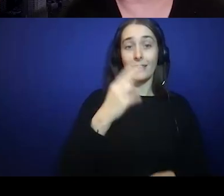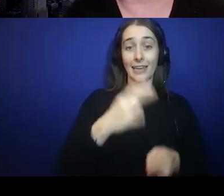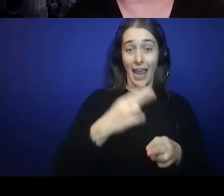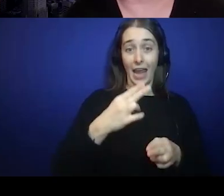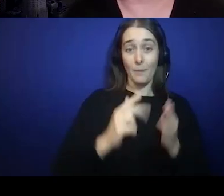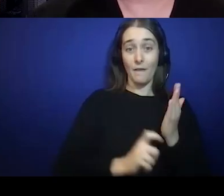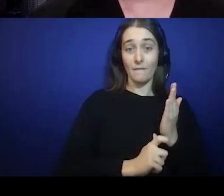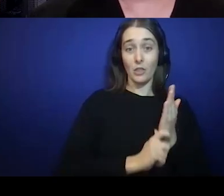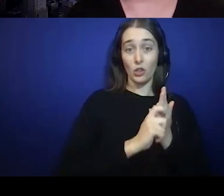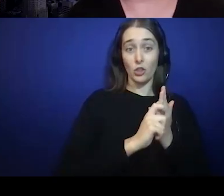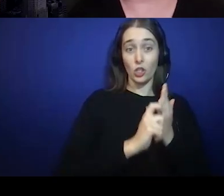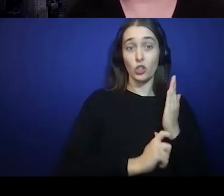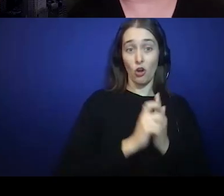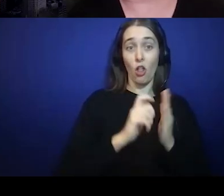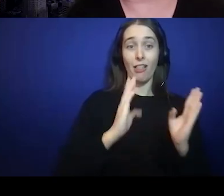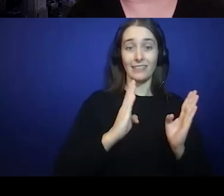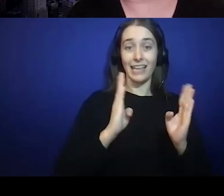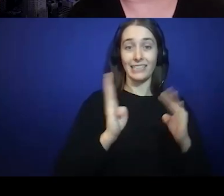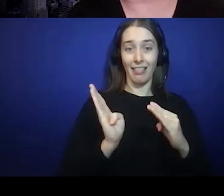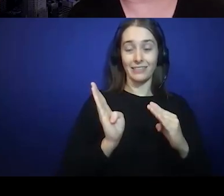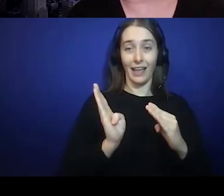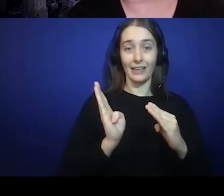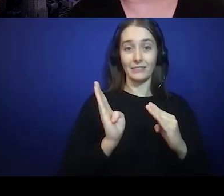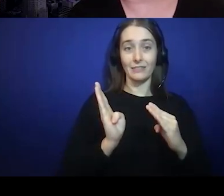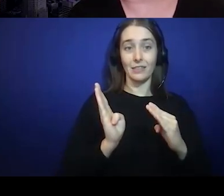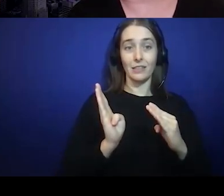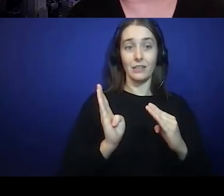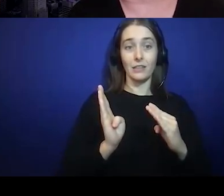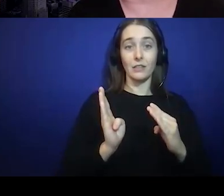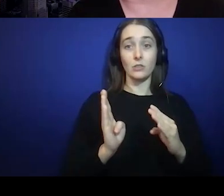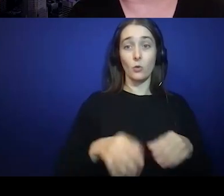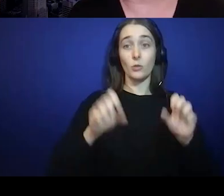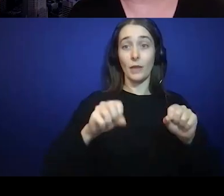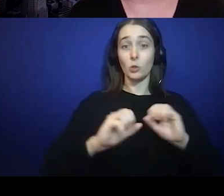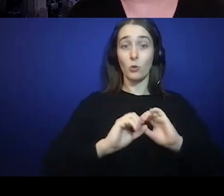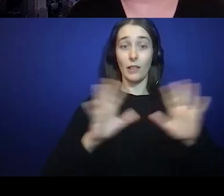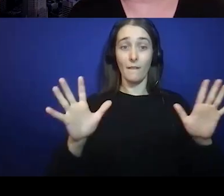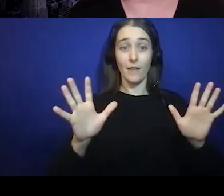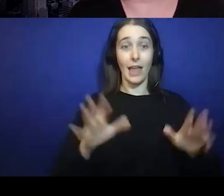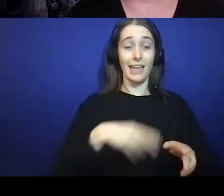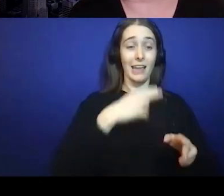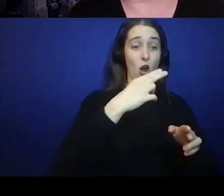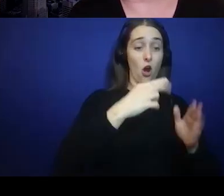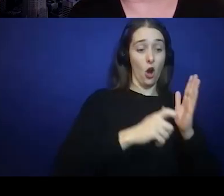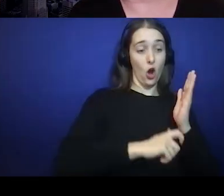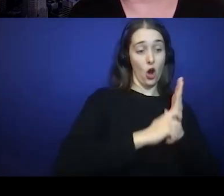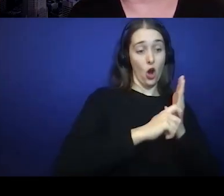is italicized. And so to differentiate that from the name of the article, we keep the